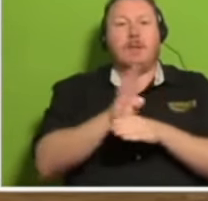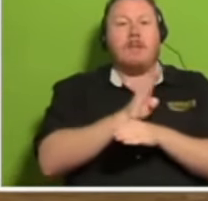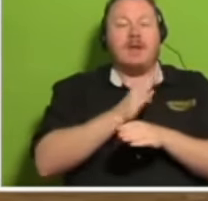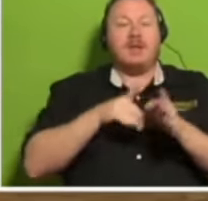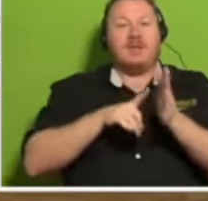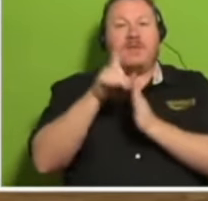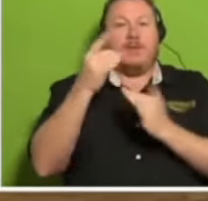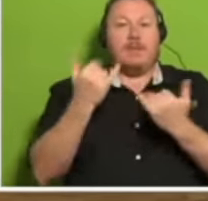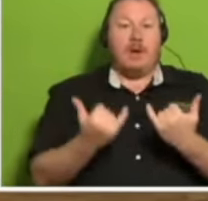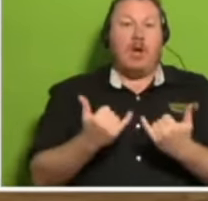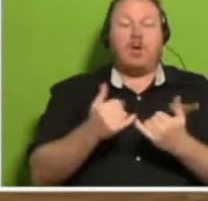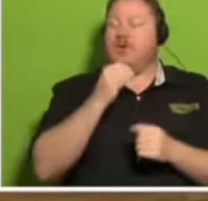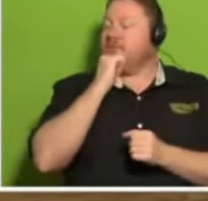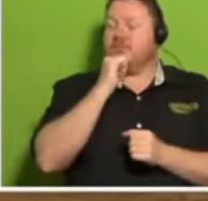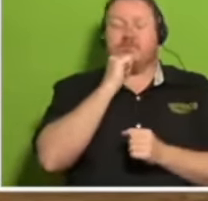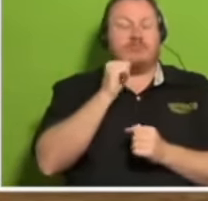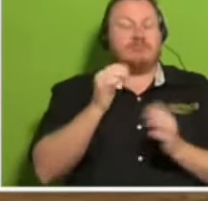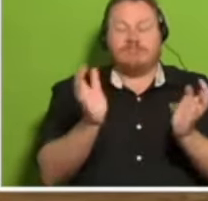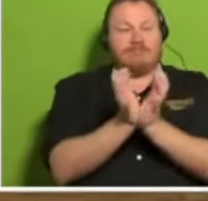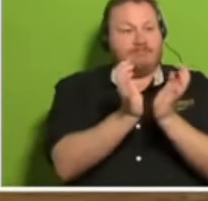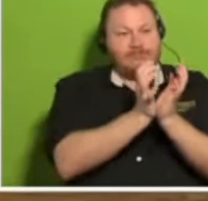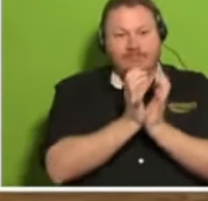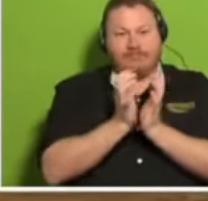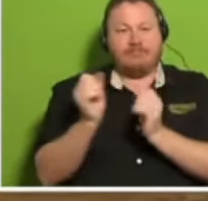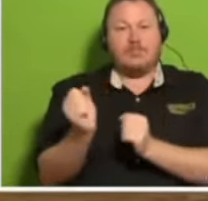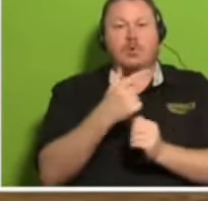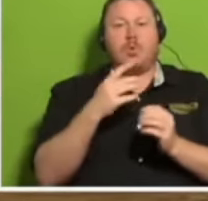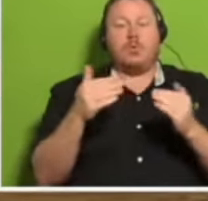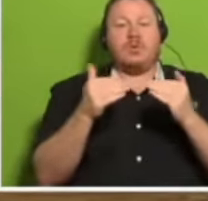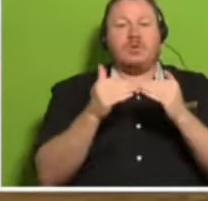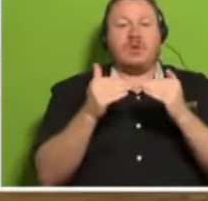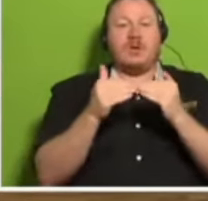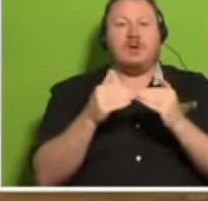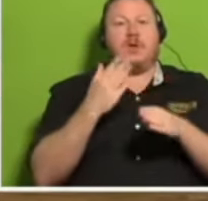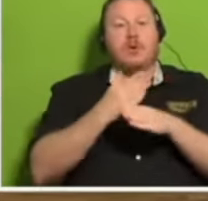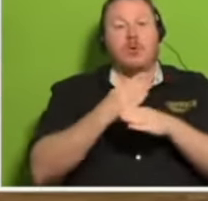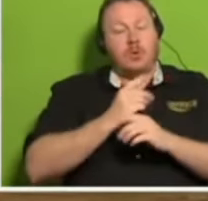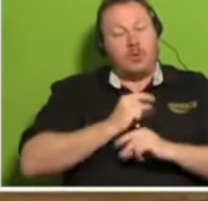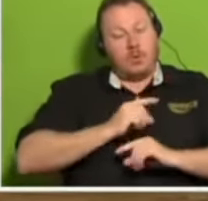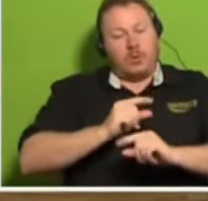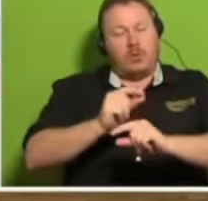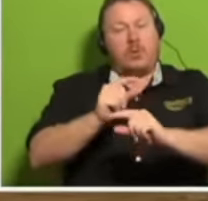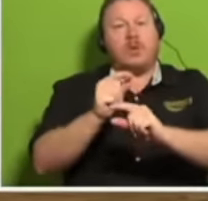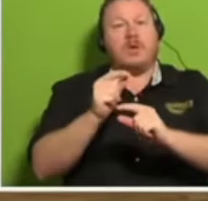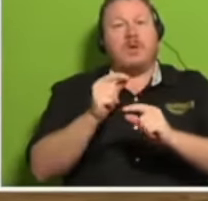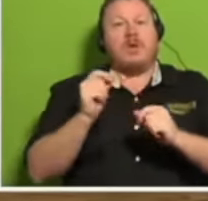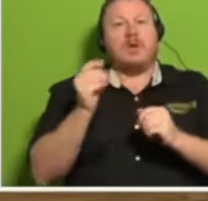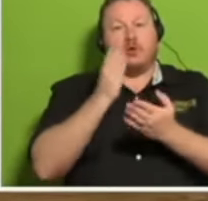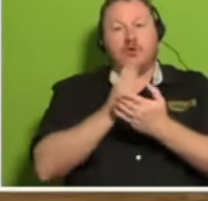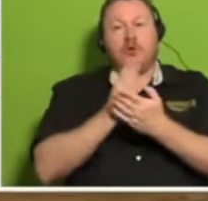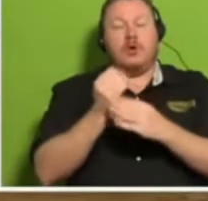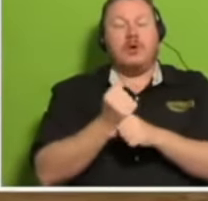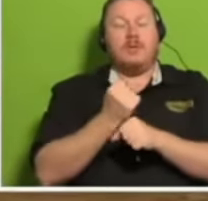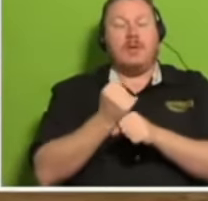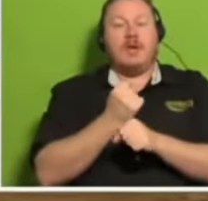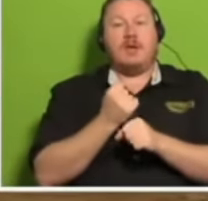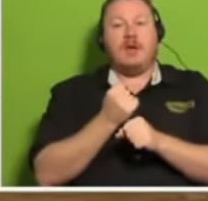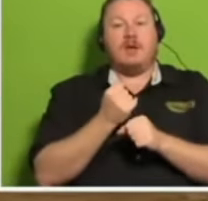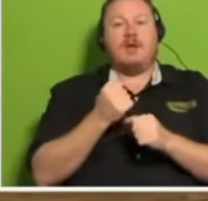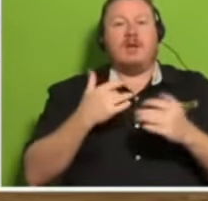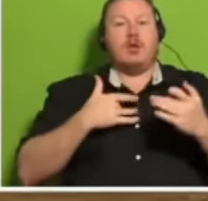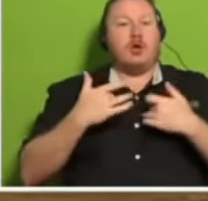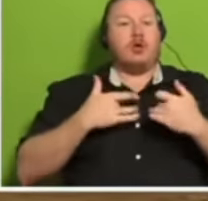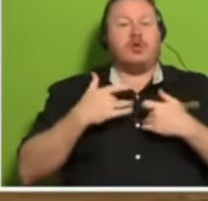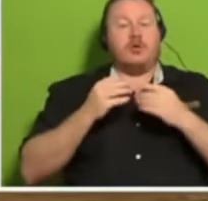currently may not yet meet all these standards, and we will work quickly to ensure that we address existing